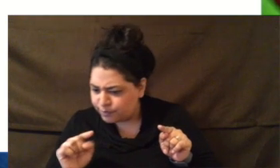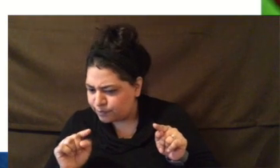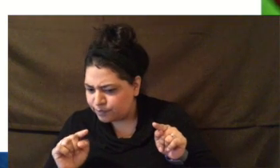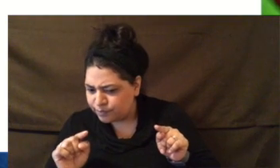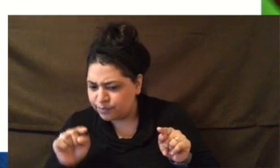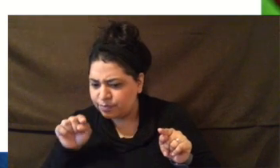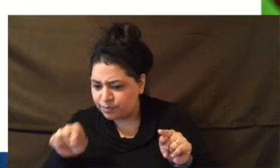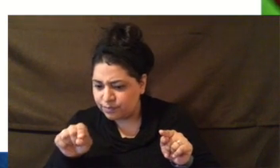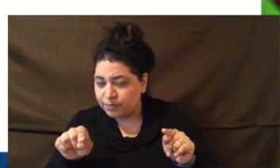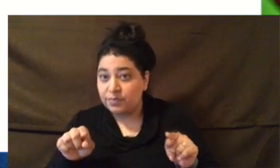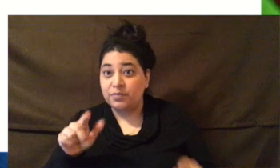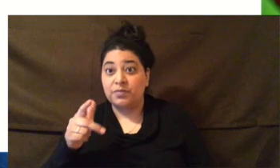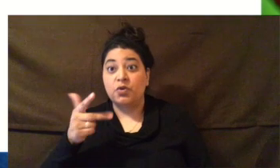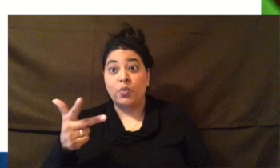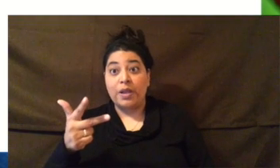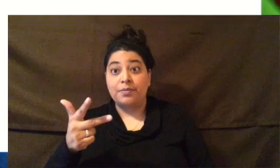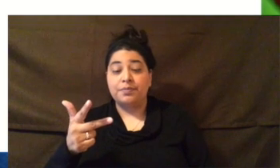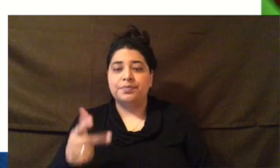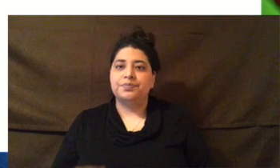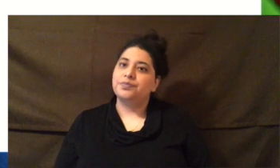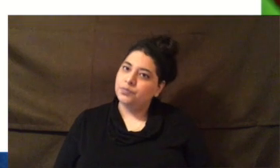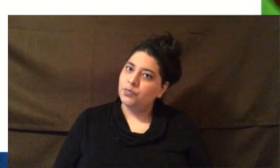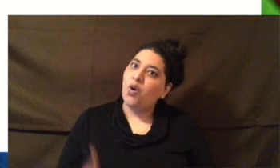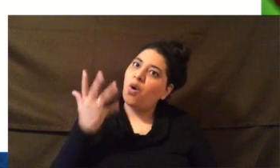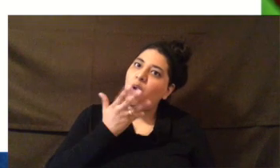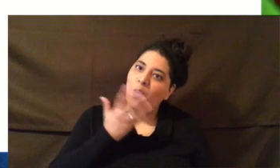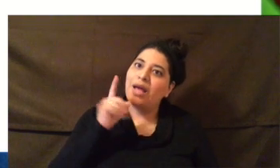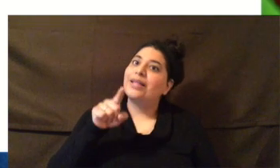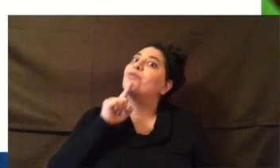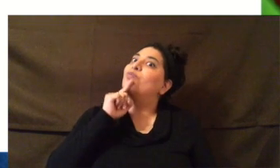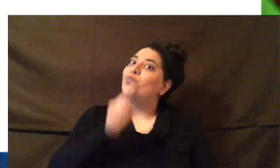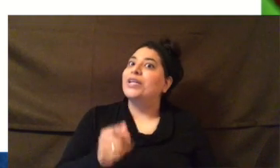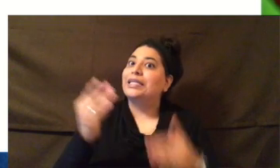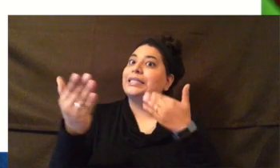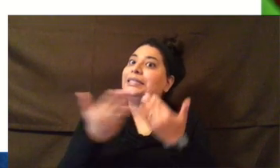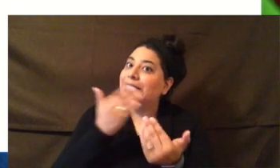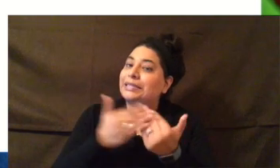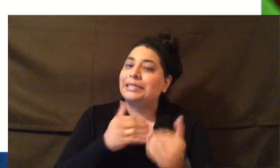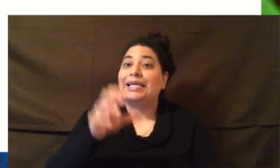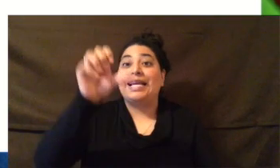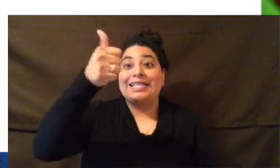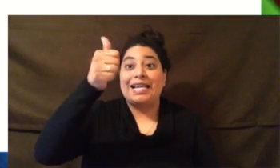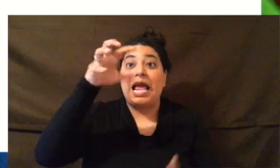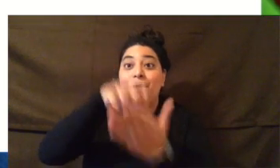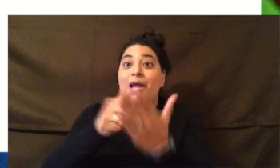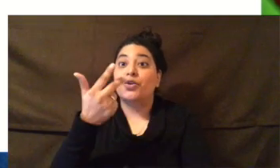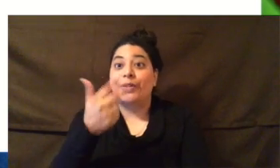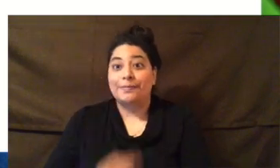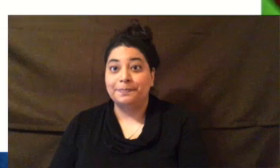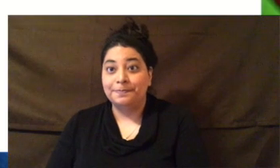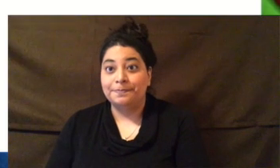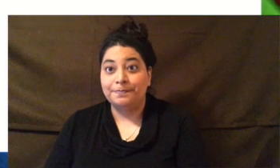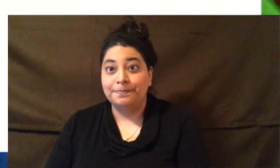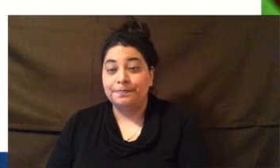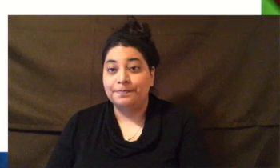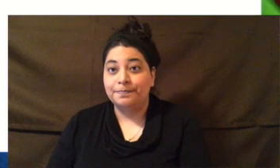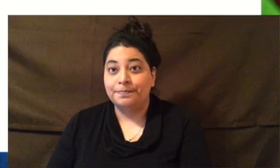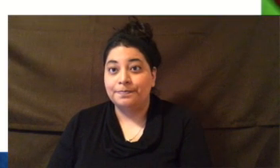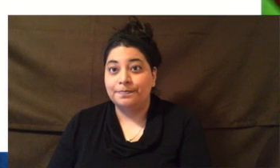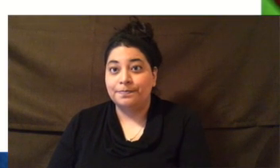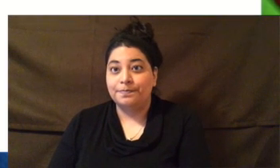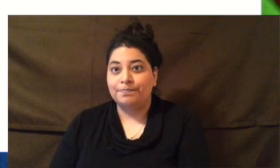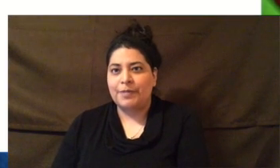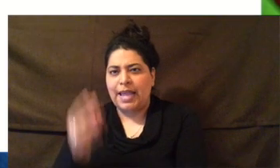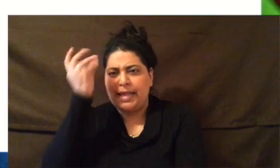which is right over here, a total of 3. Wow, this is super easy. 10 minus 3. I'm going to give